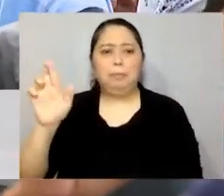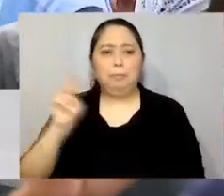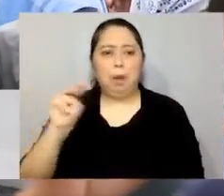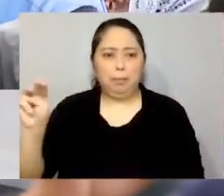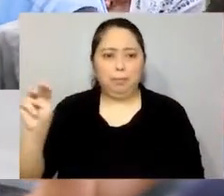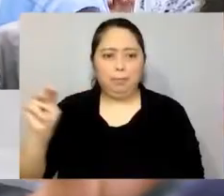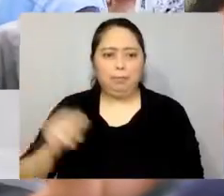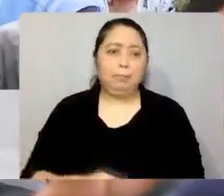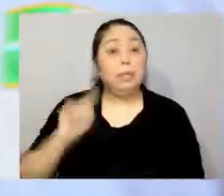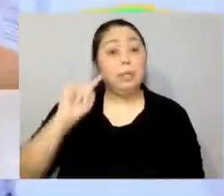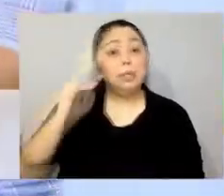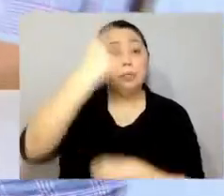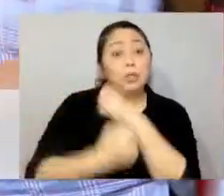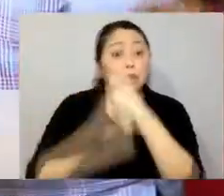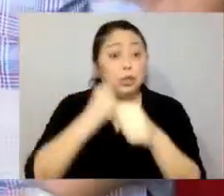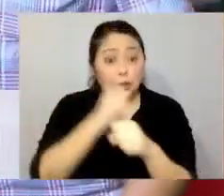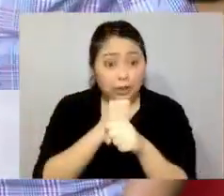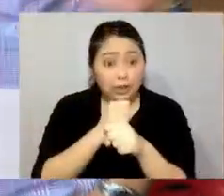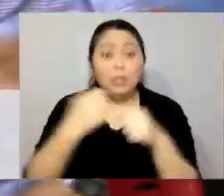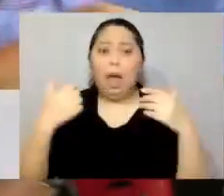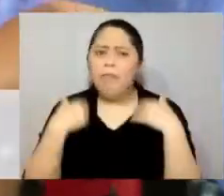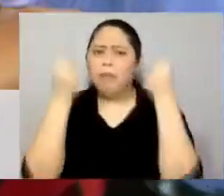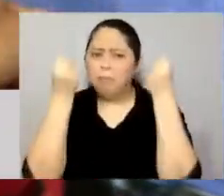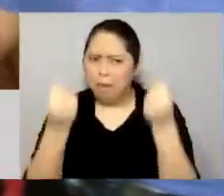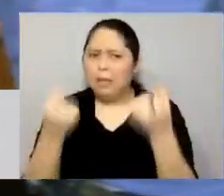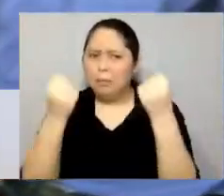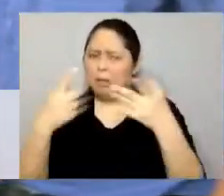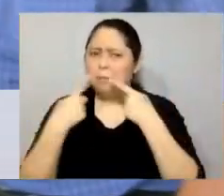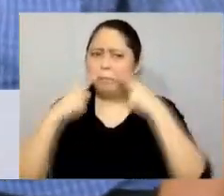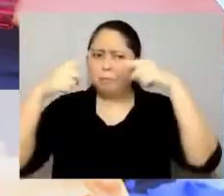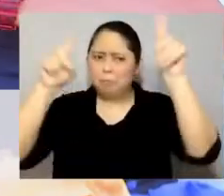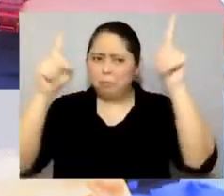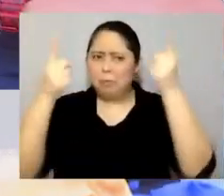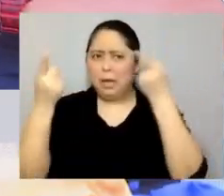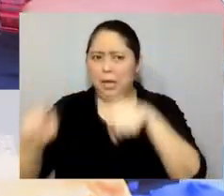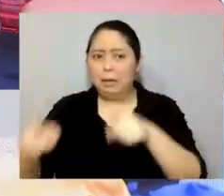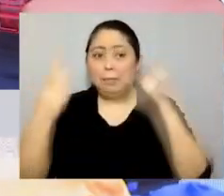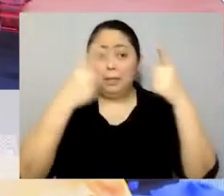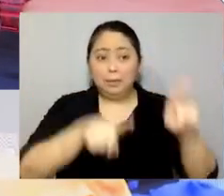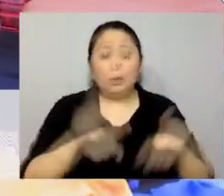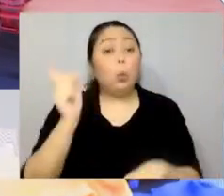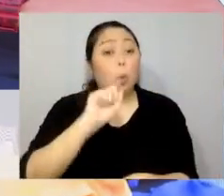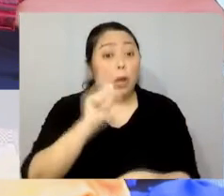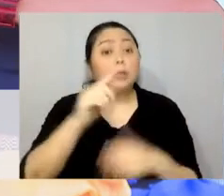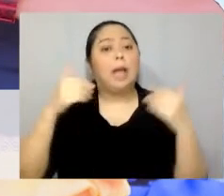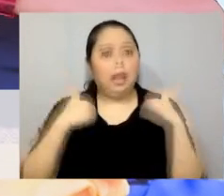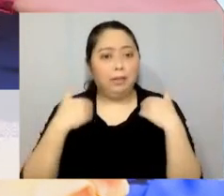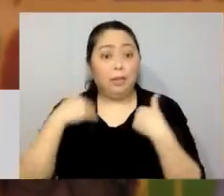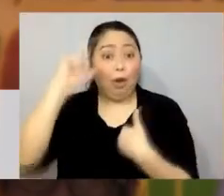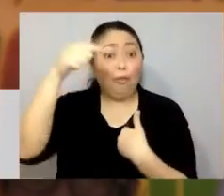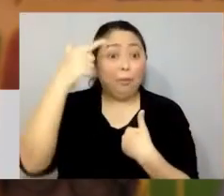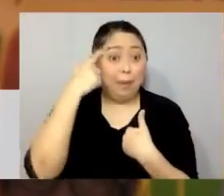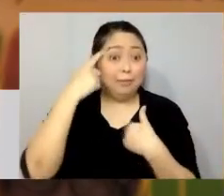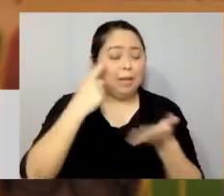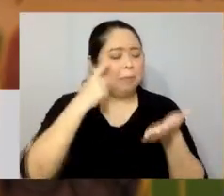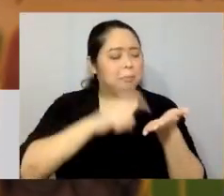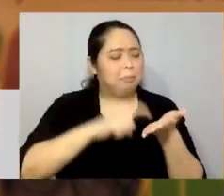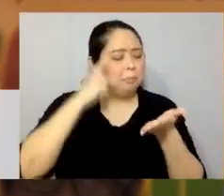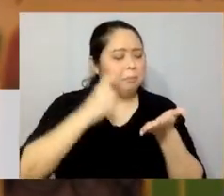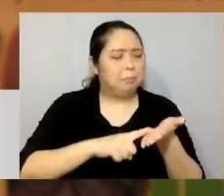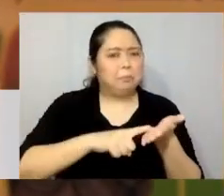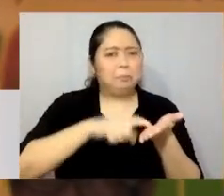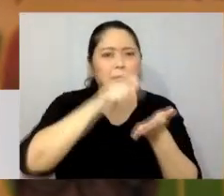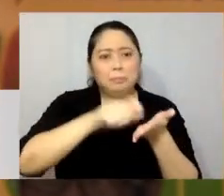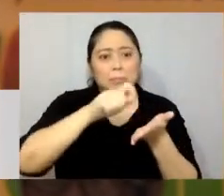In its first year, the Bangsamoro clinched several major accomplishments, including forming a transitional government called the Bangsamoro